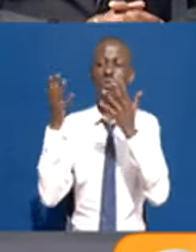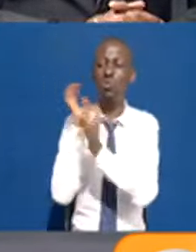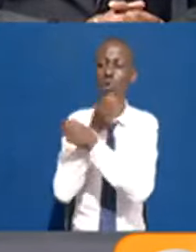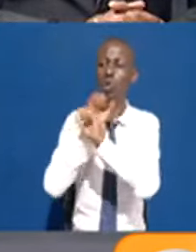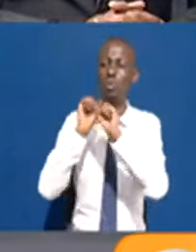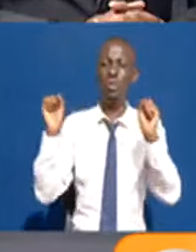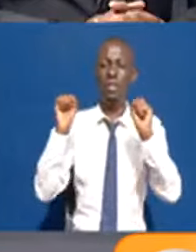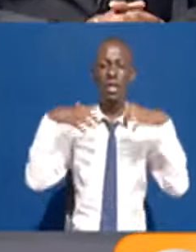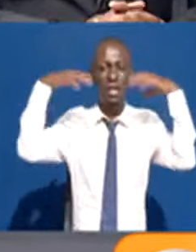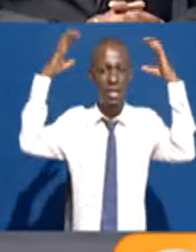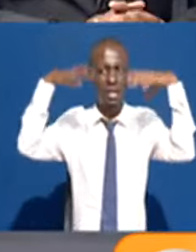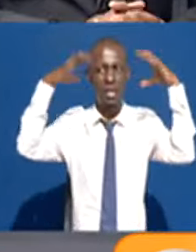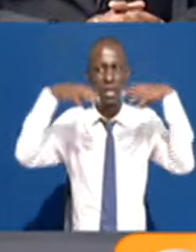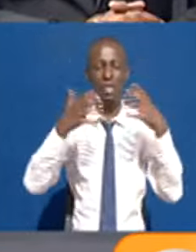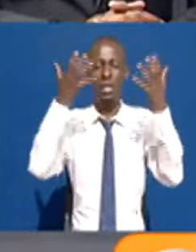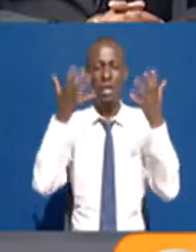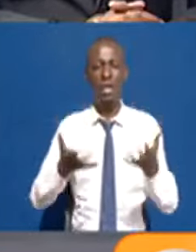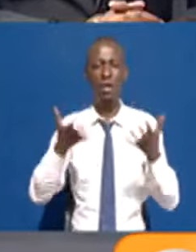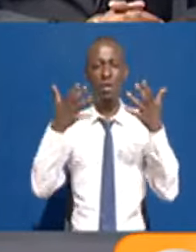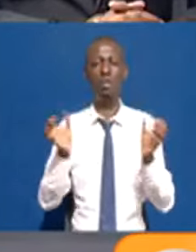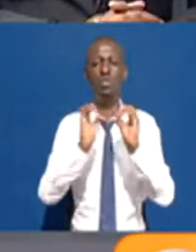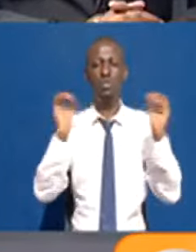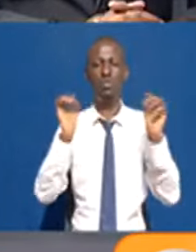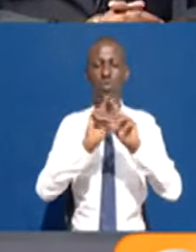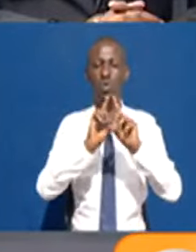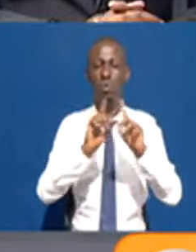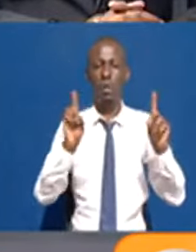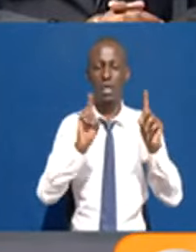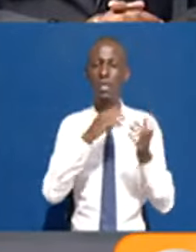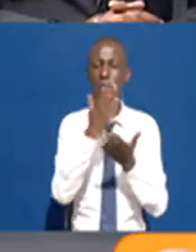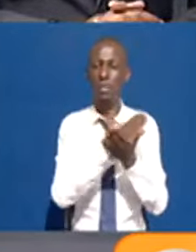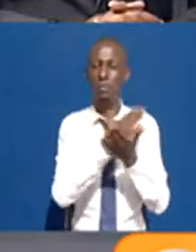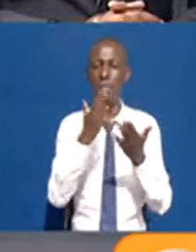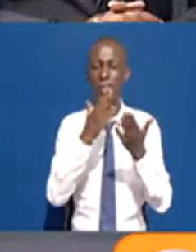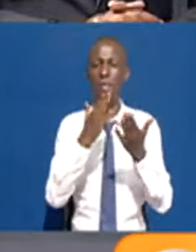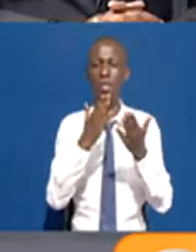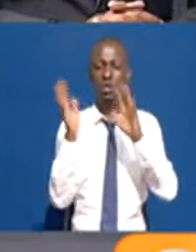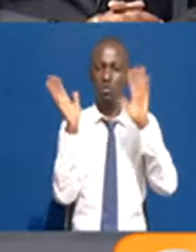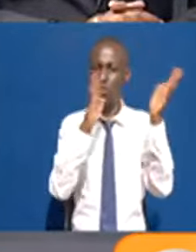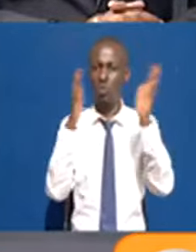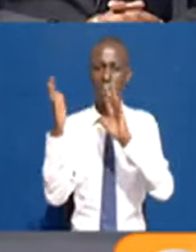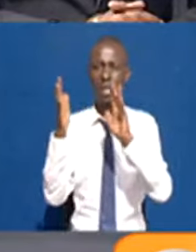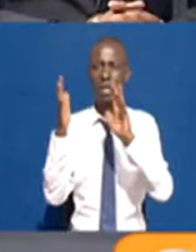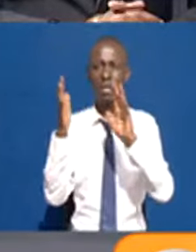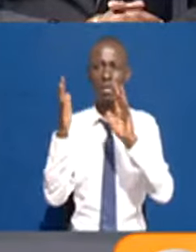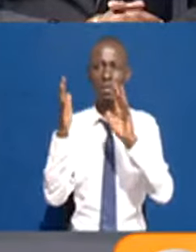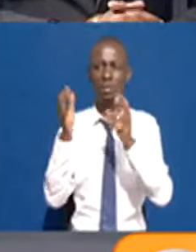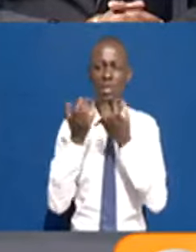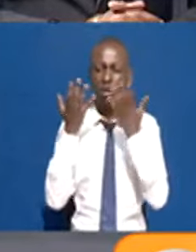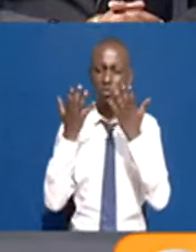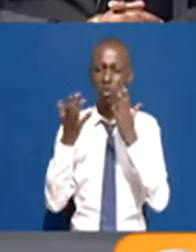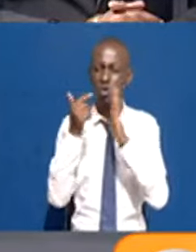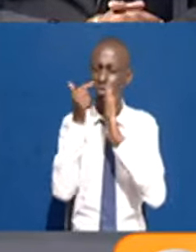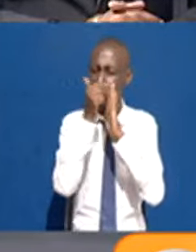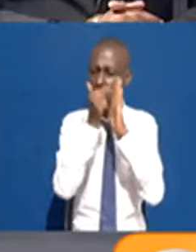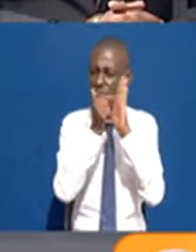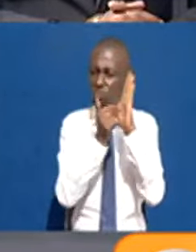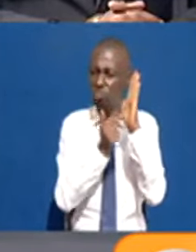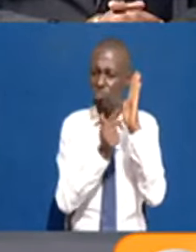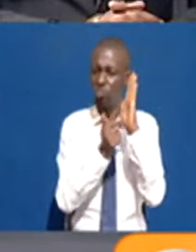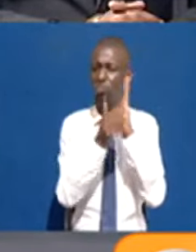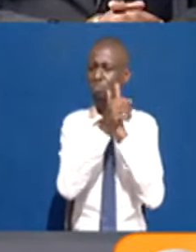no El Nino, despite the Met Department's consistency in detailed expert predictions on the